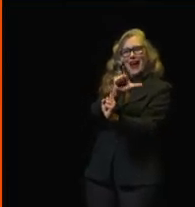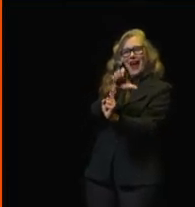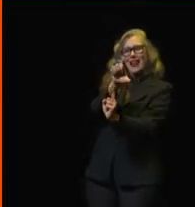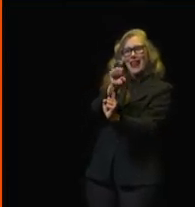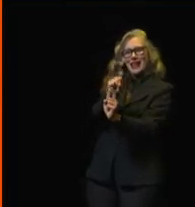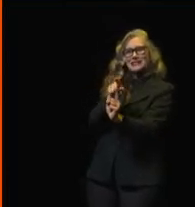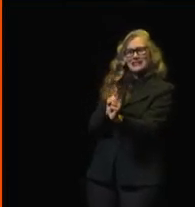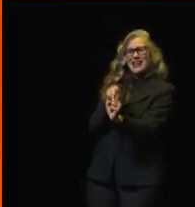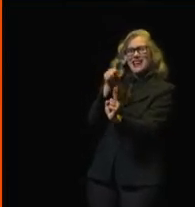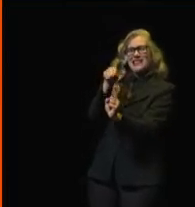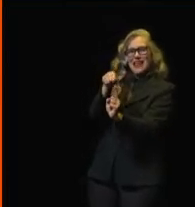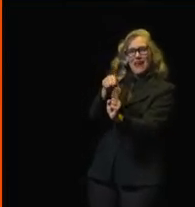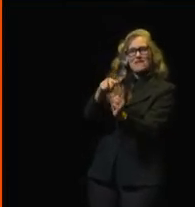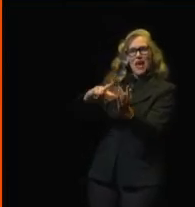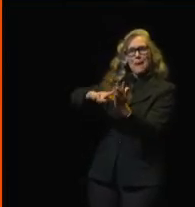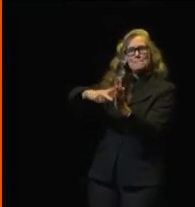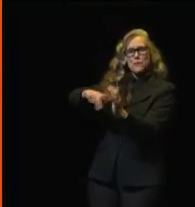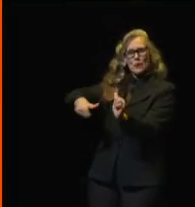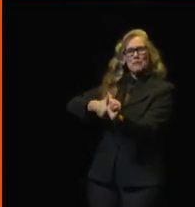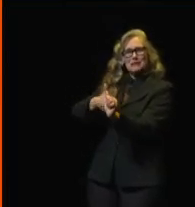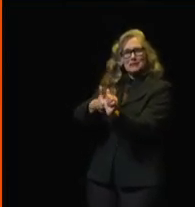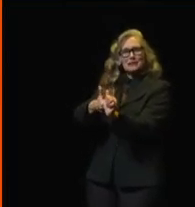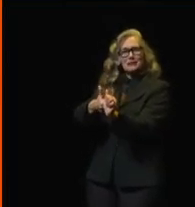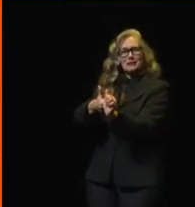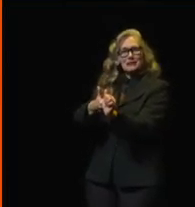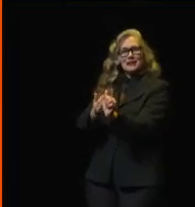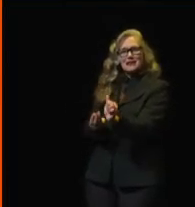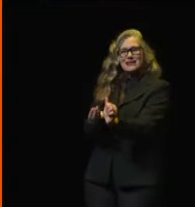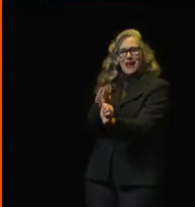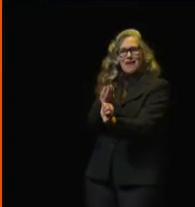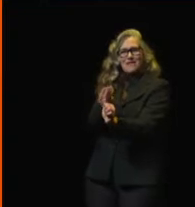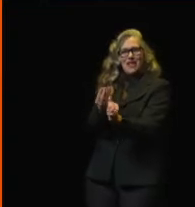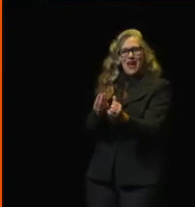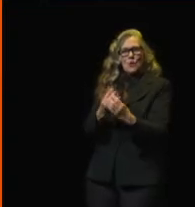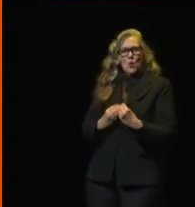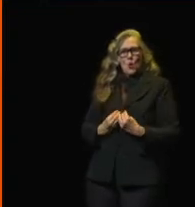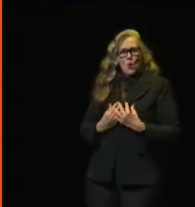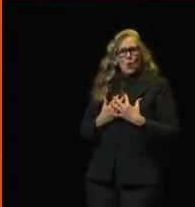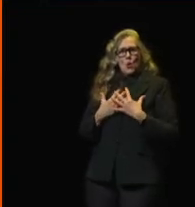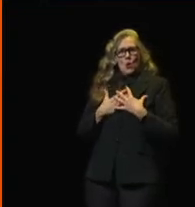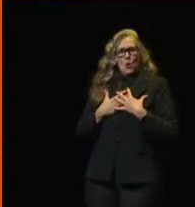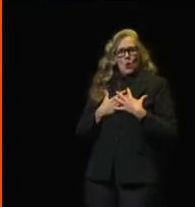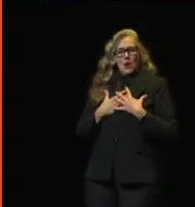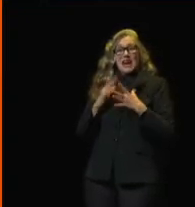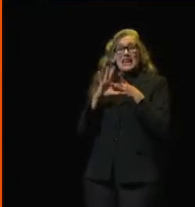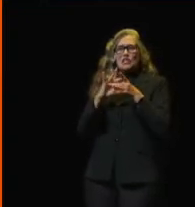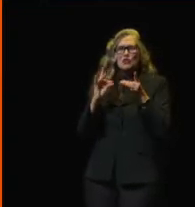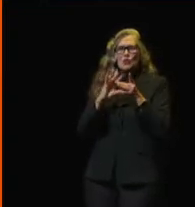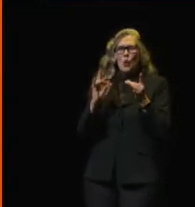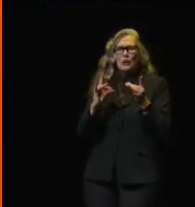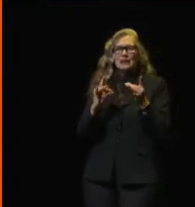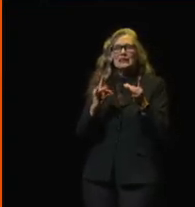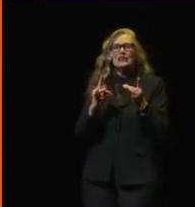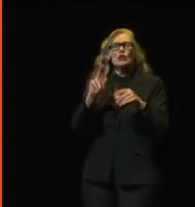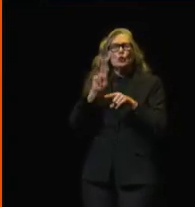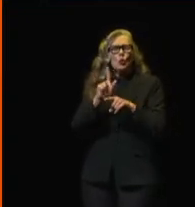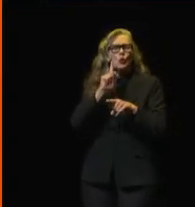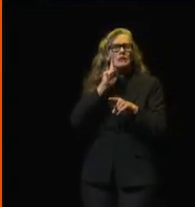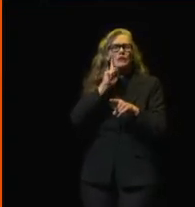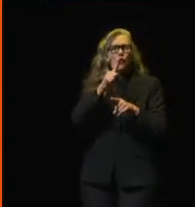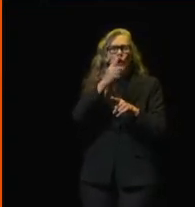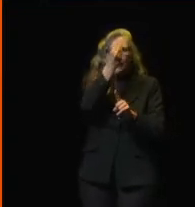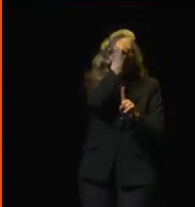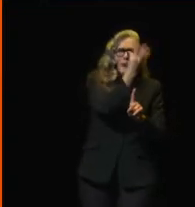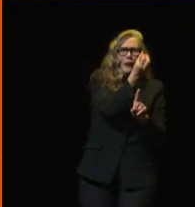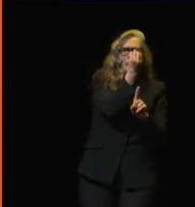people's stories, he used his own story to reach as many people as he could. The wonderful care and support that he received